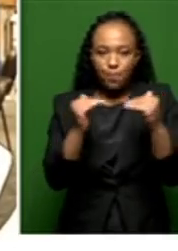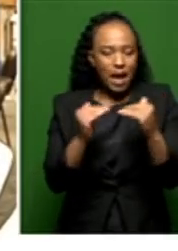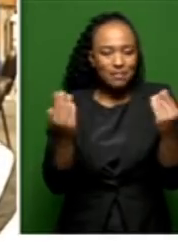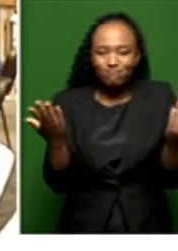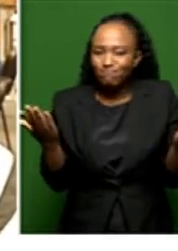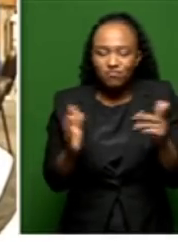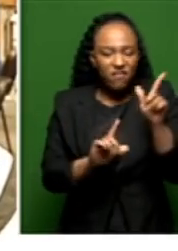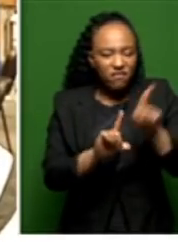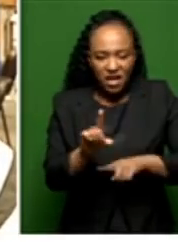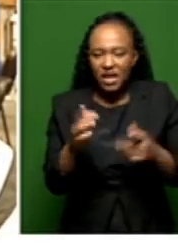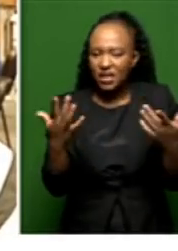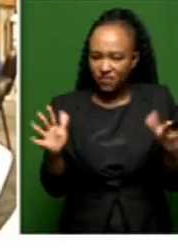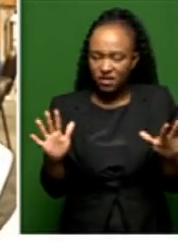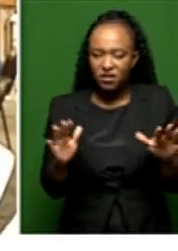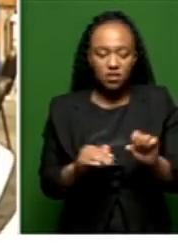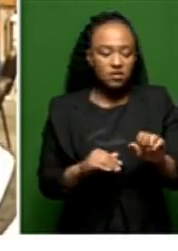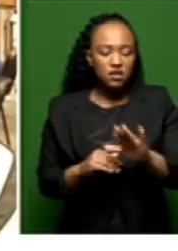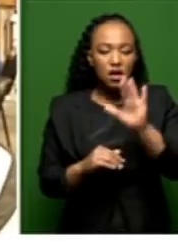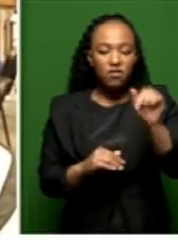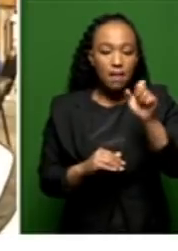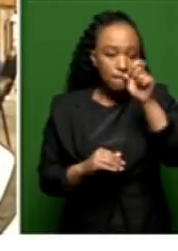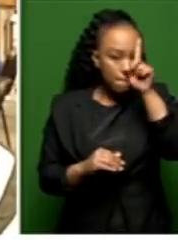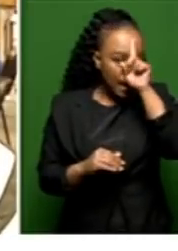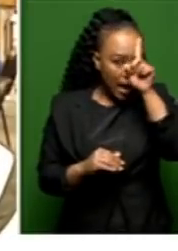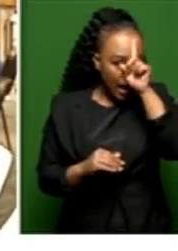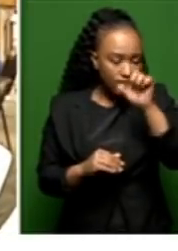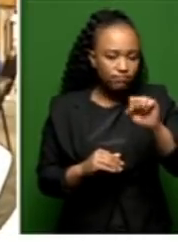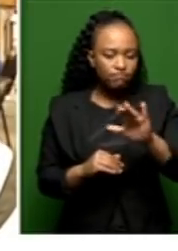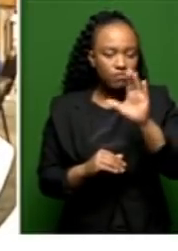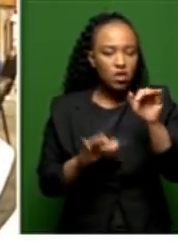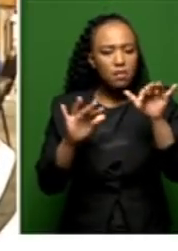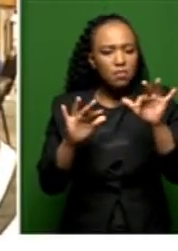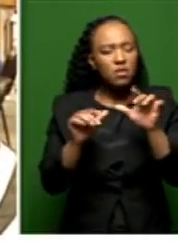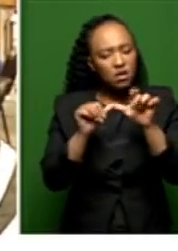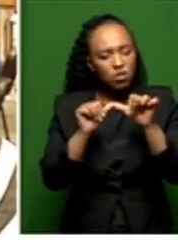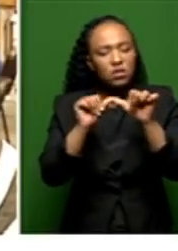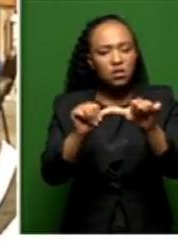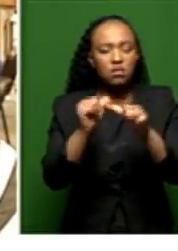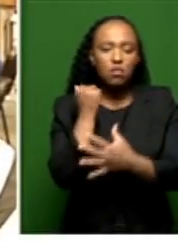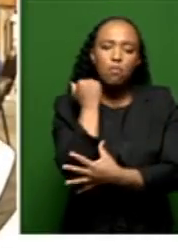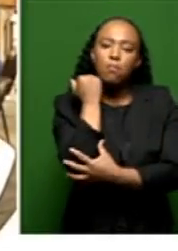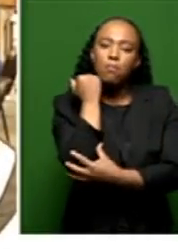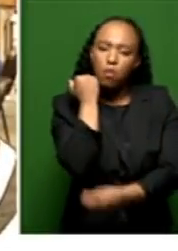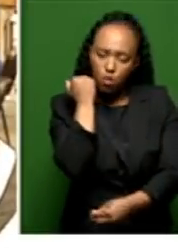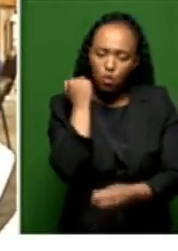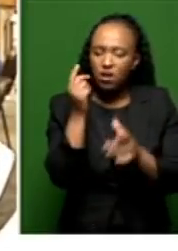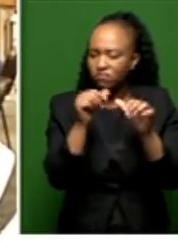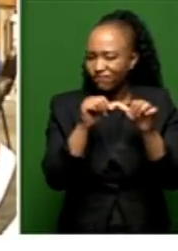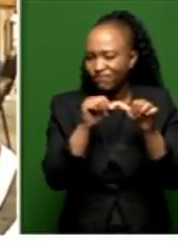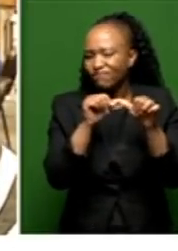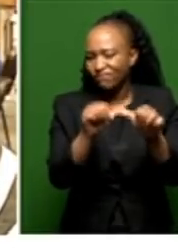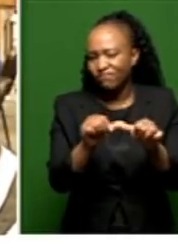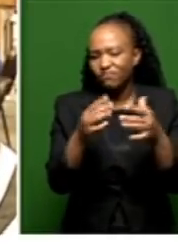the majority of South Africans, the majority of black South Africans who continue to be poor with them. And this was done